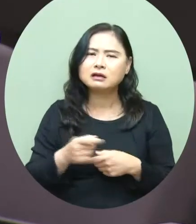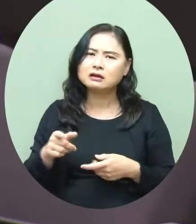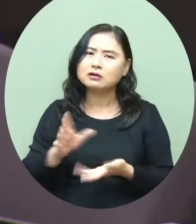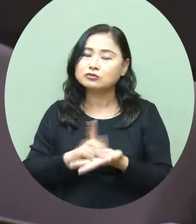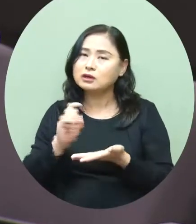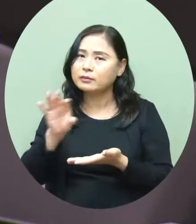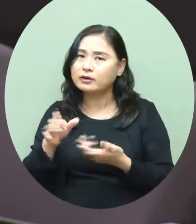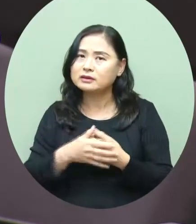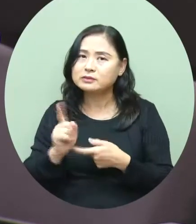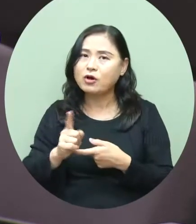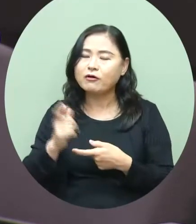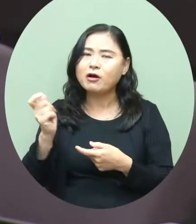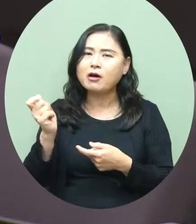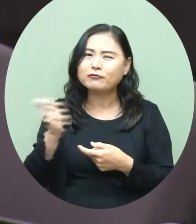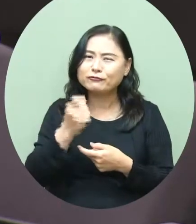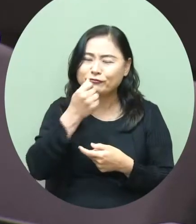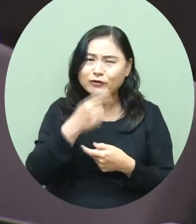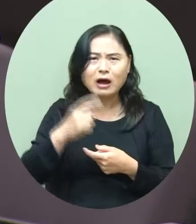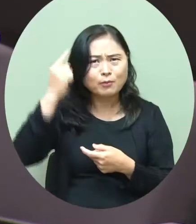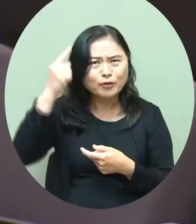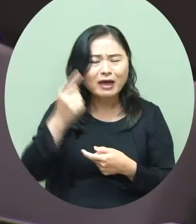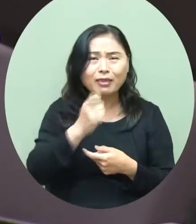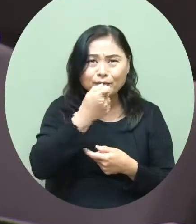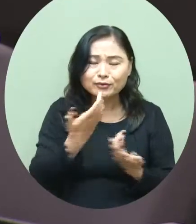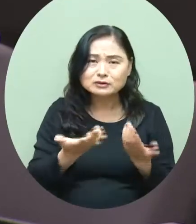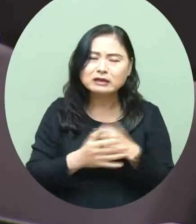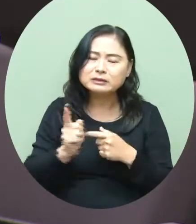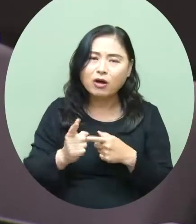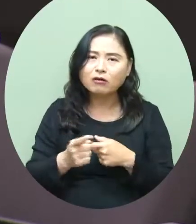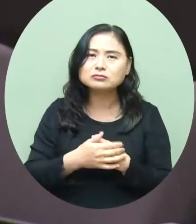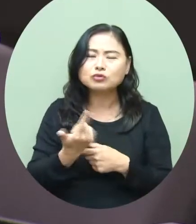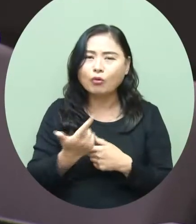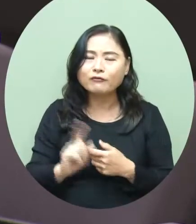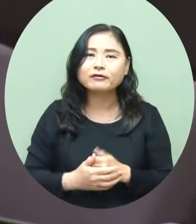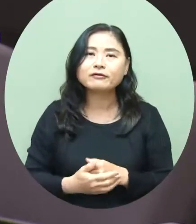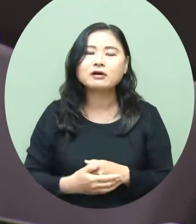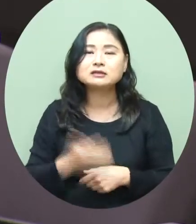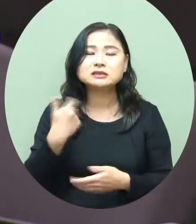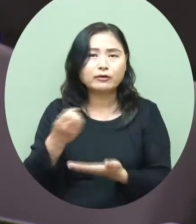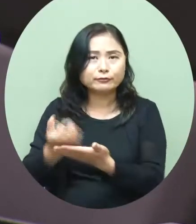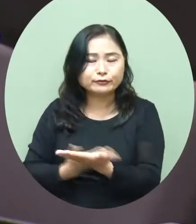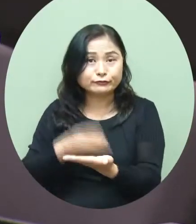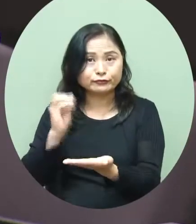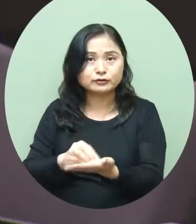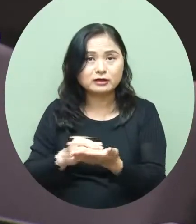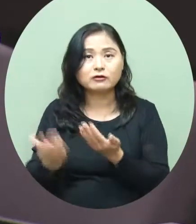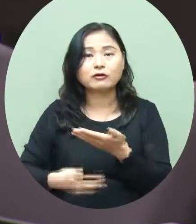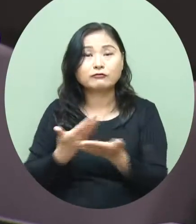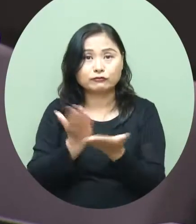frequently after class resumption. How frequent does it have to be? Is it a daily test or what?